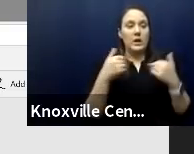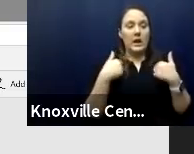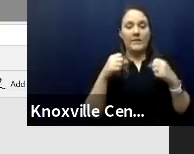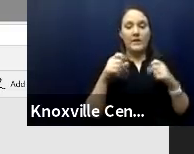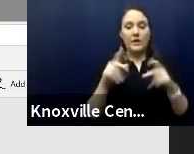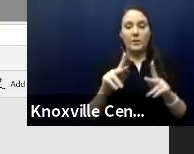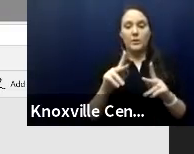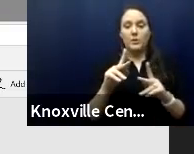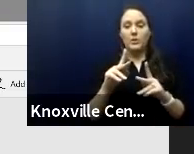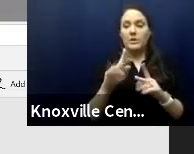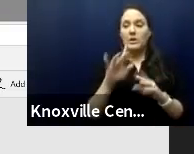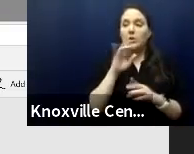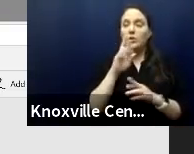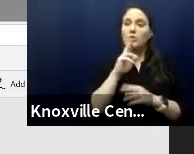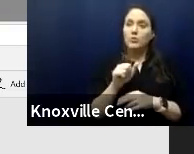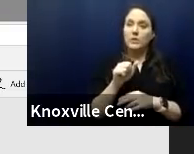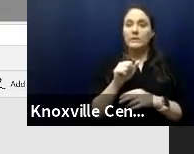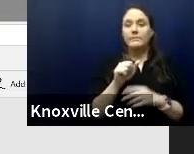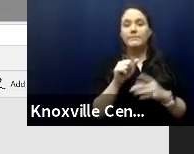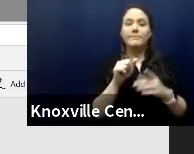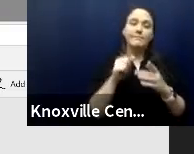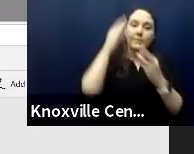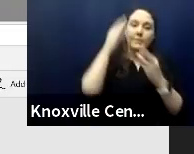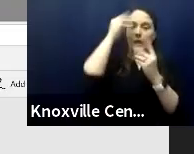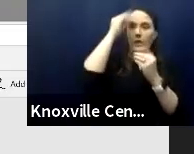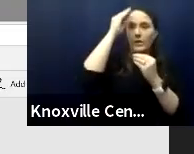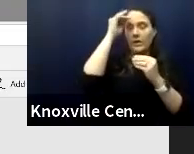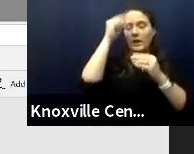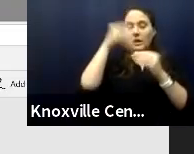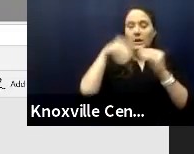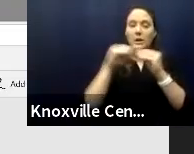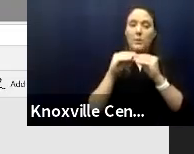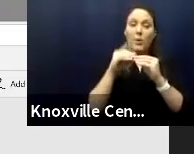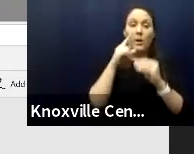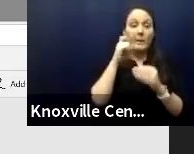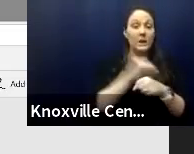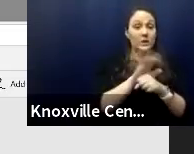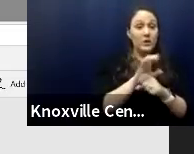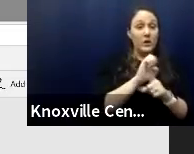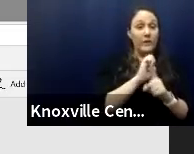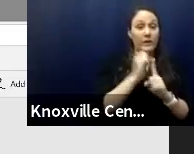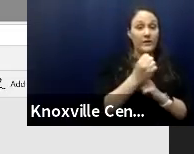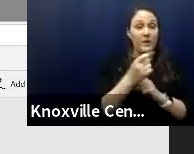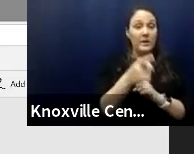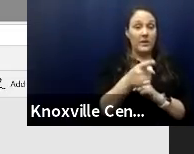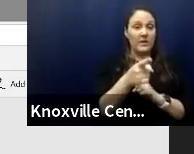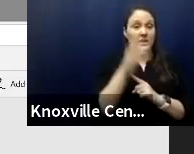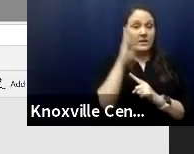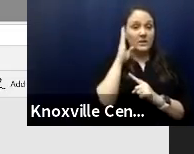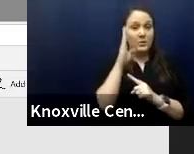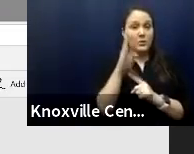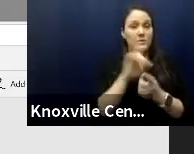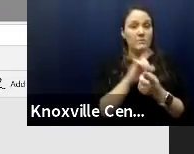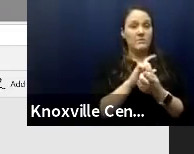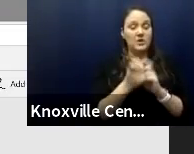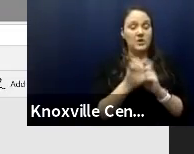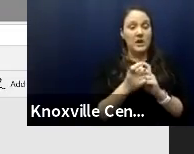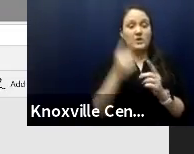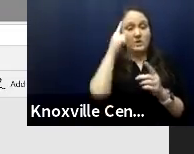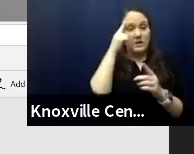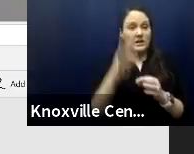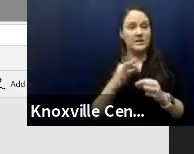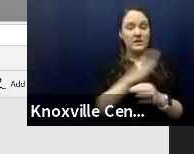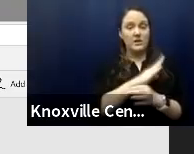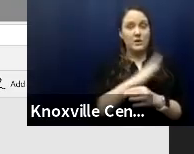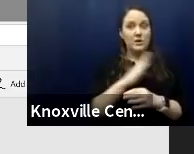to rethink it, or because in a COVID environment, this would be too quick to change a decision that the board has made, because